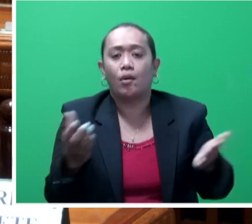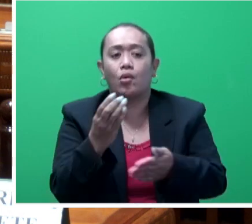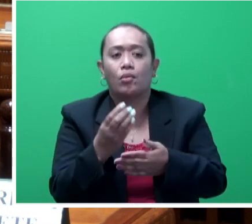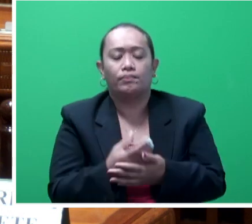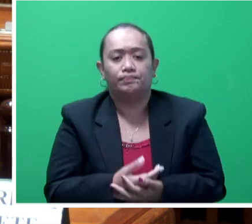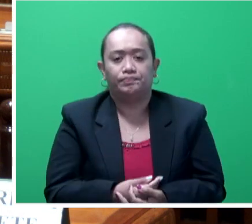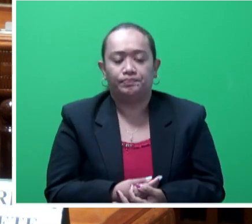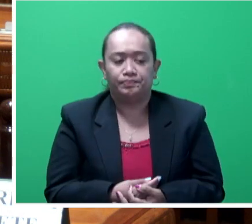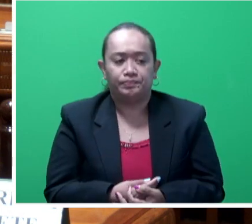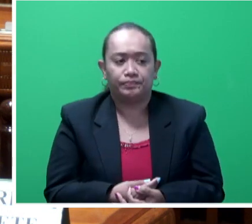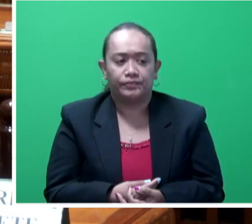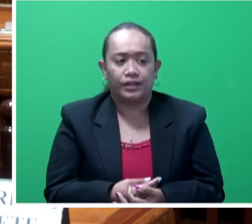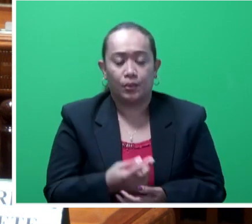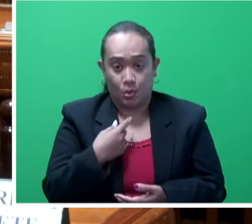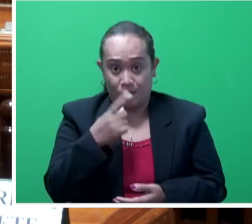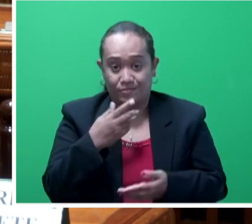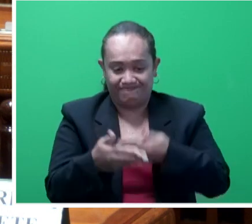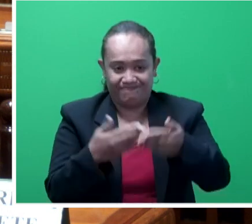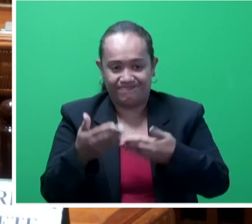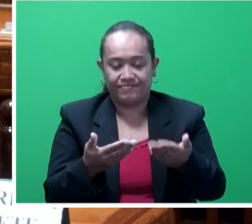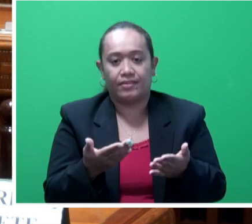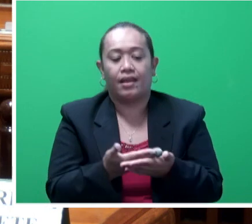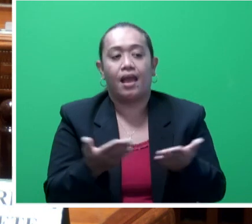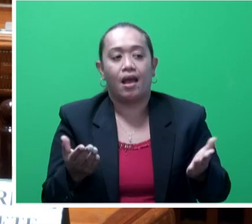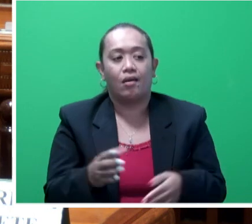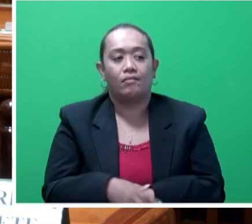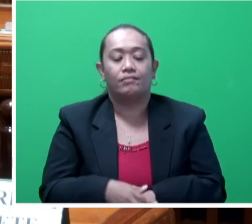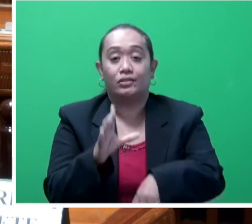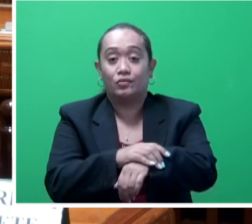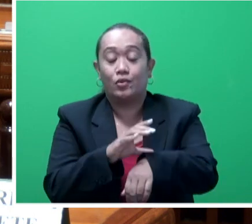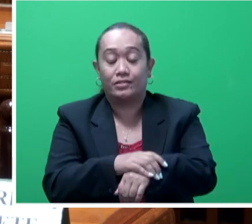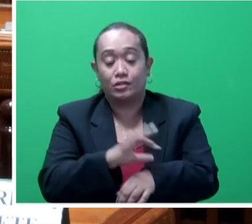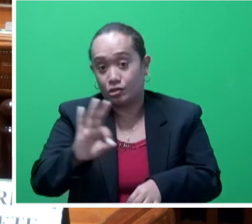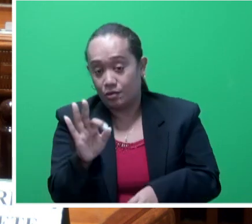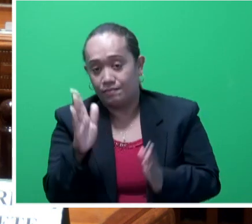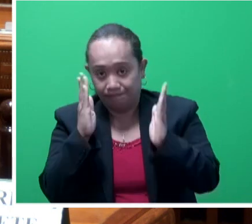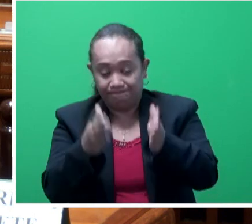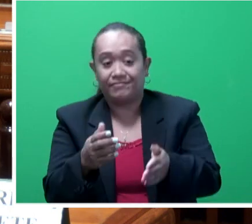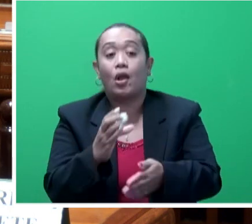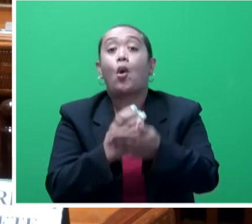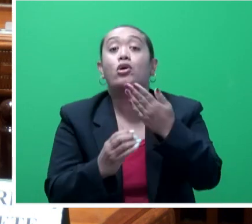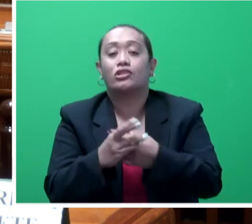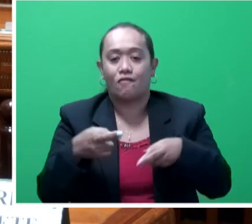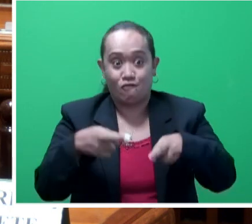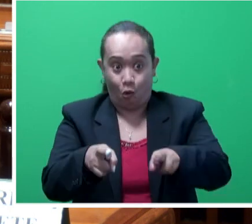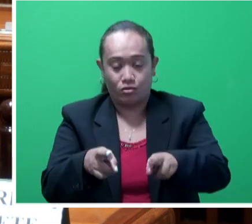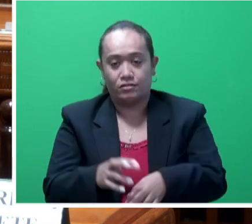before I go on to what the Fiji Police Force is doing, mainly as a result